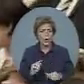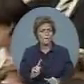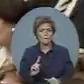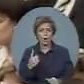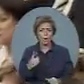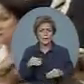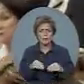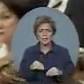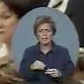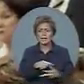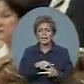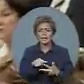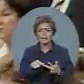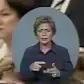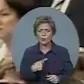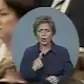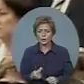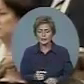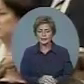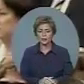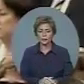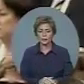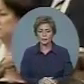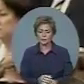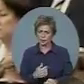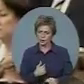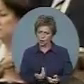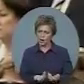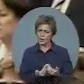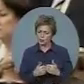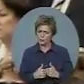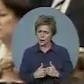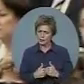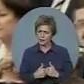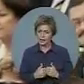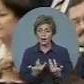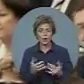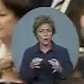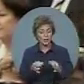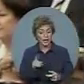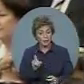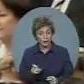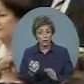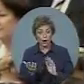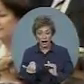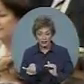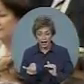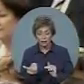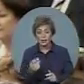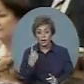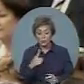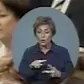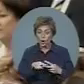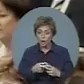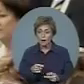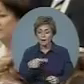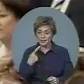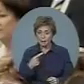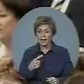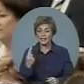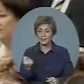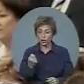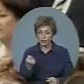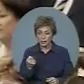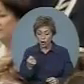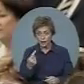Well, I wondered how long it would be until we got the conspiracy theories going, but Mr. Speaker, the reality is this. The Leader of the Opposition